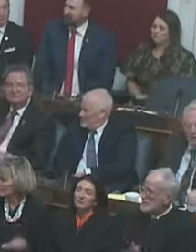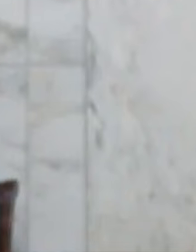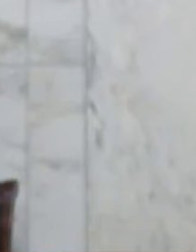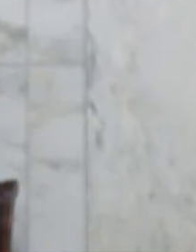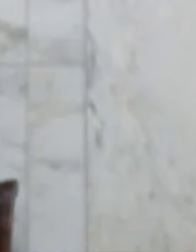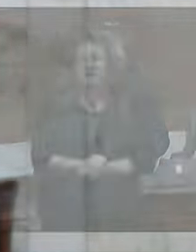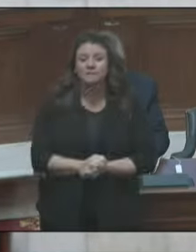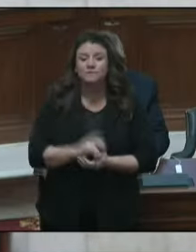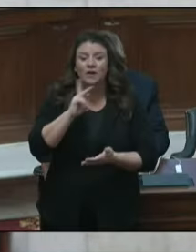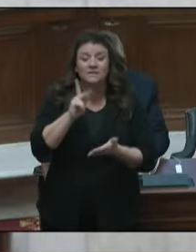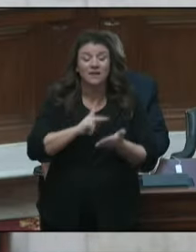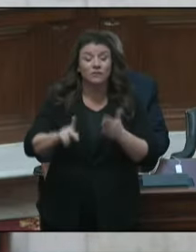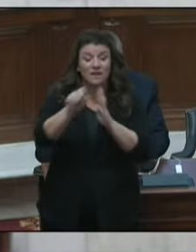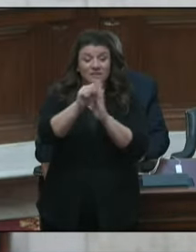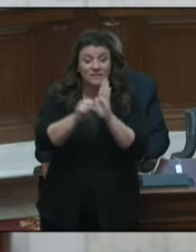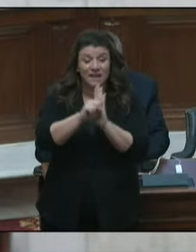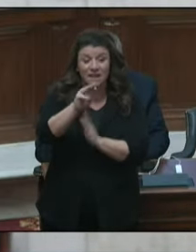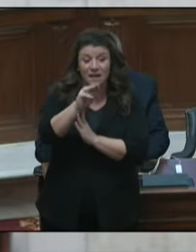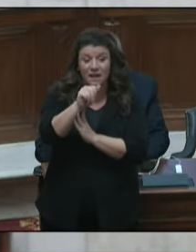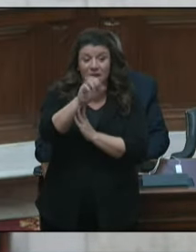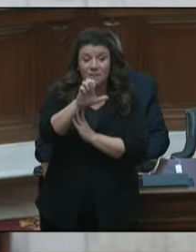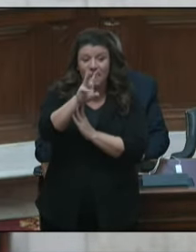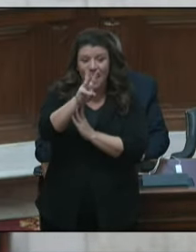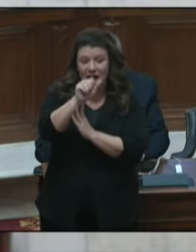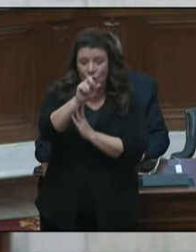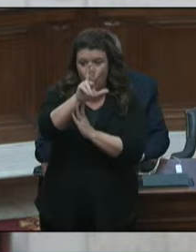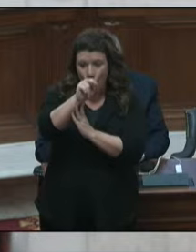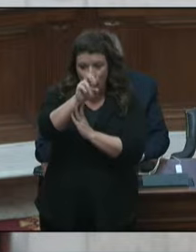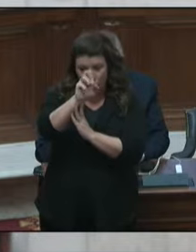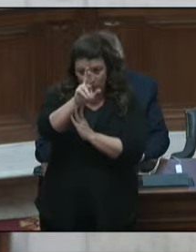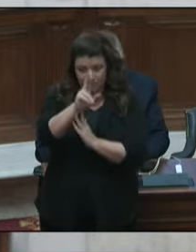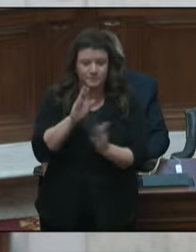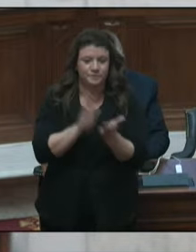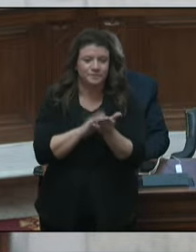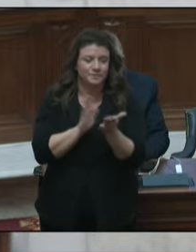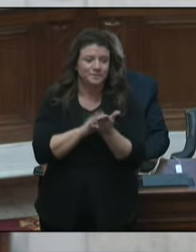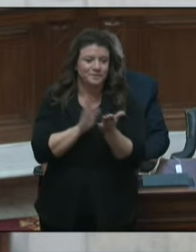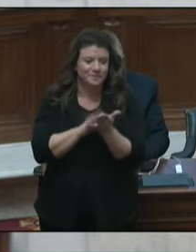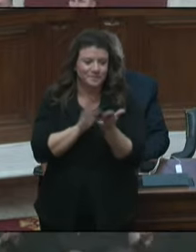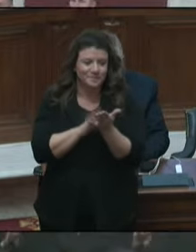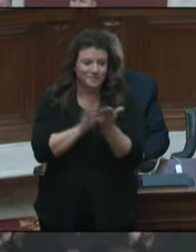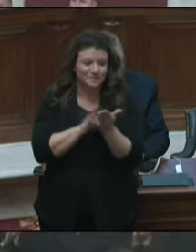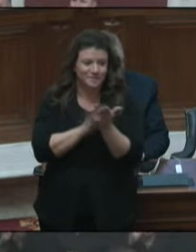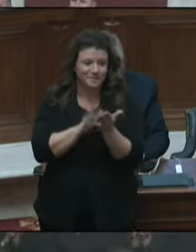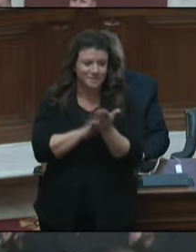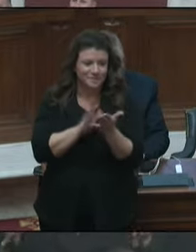Our Secretary of State, Mac Warner, please, another round of applause.